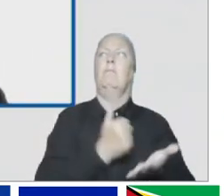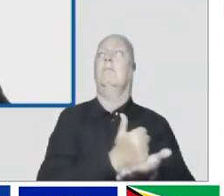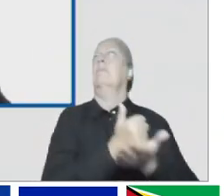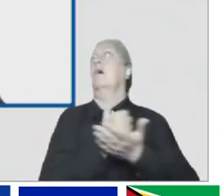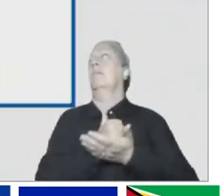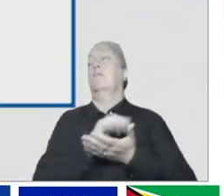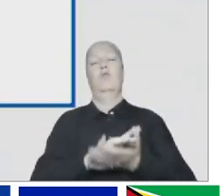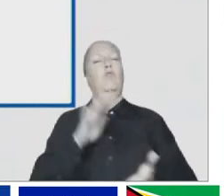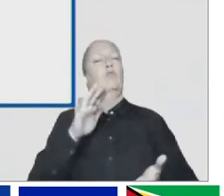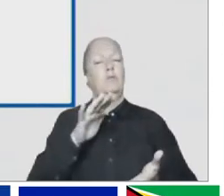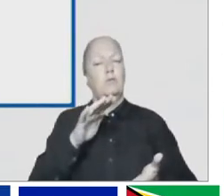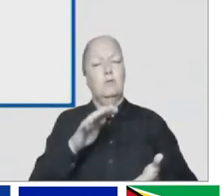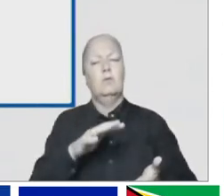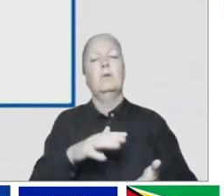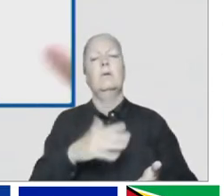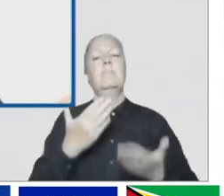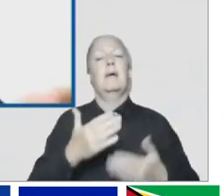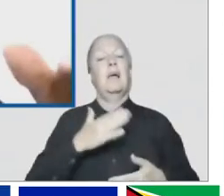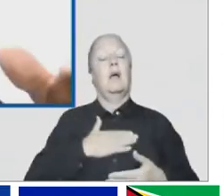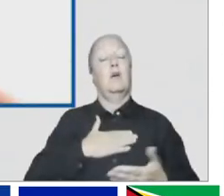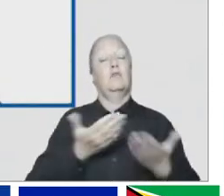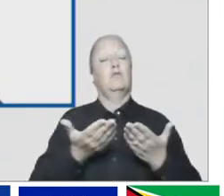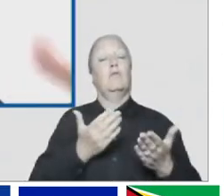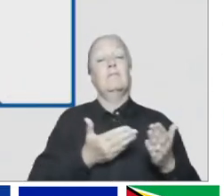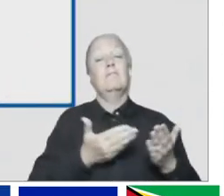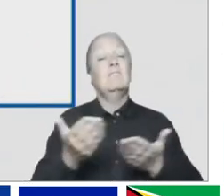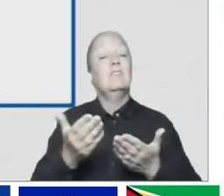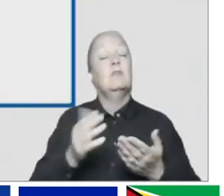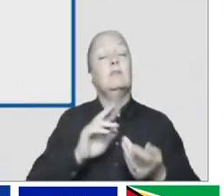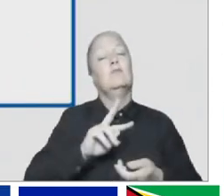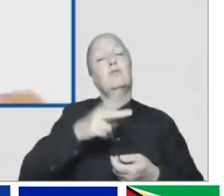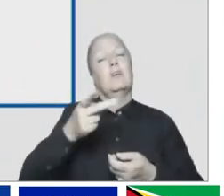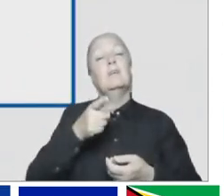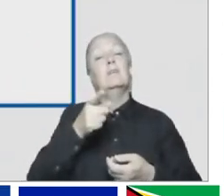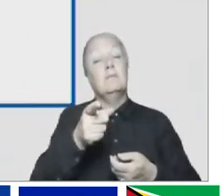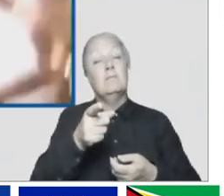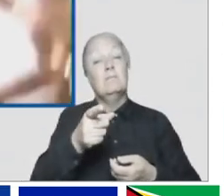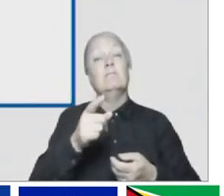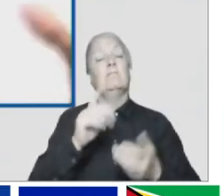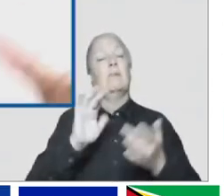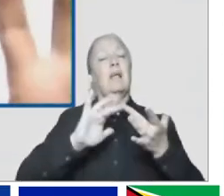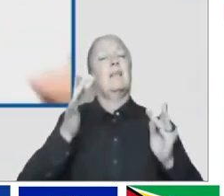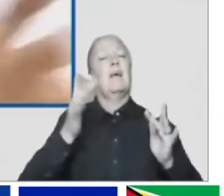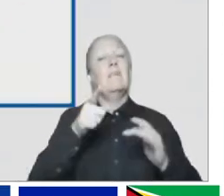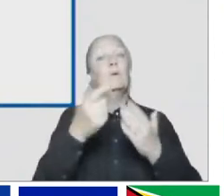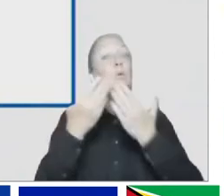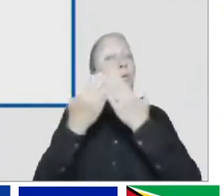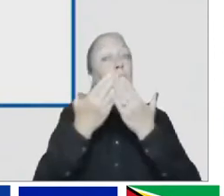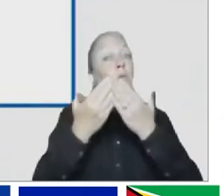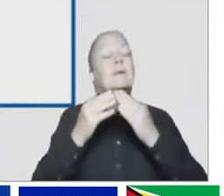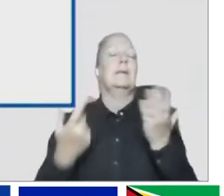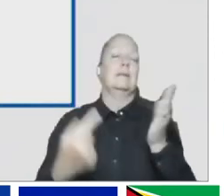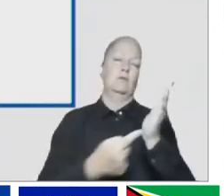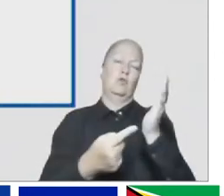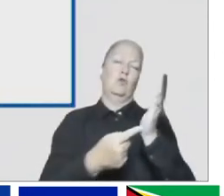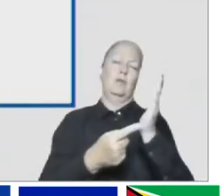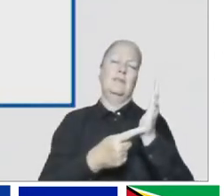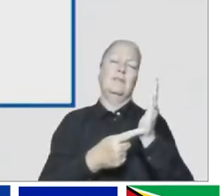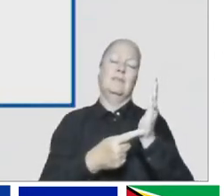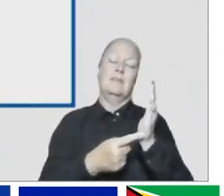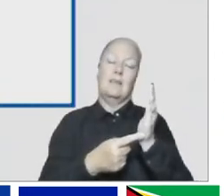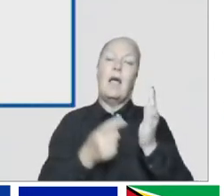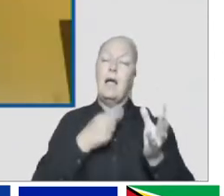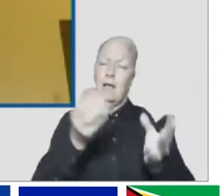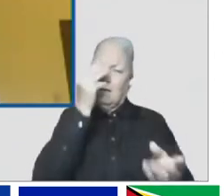delivery online for a schooling system, then we realized the importance of technology. So many lessons, but I'll just highlight those three. Thank